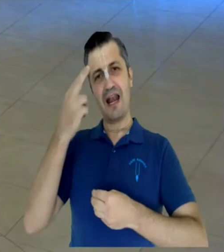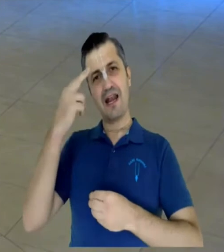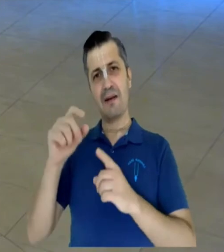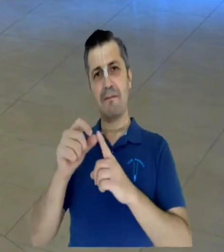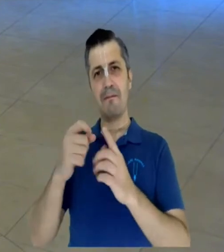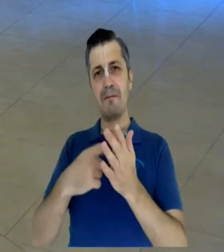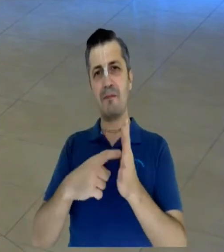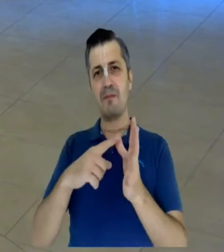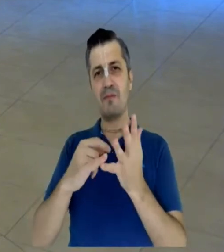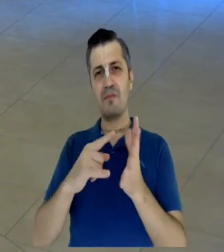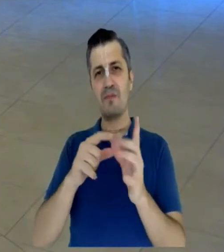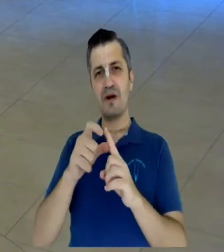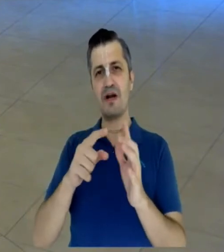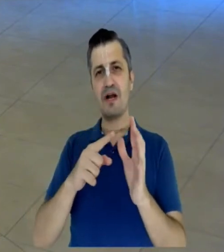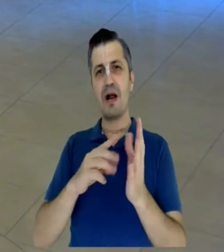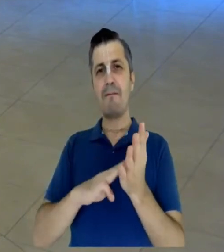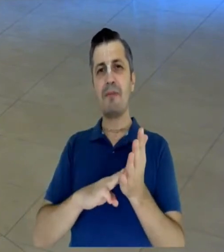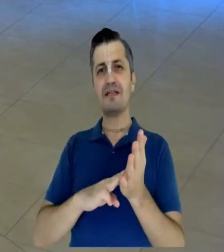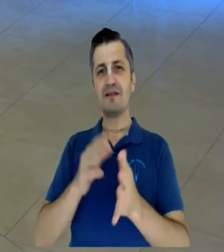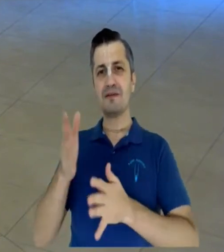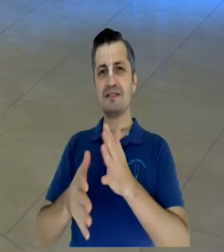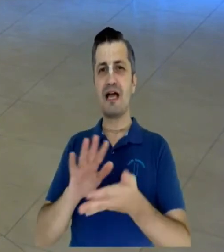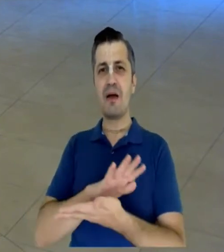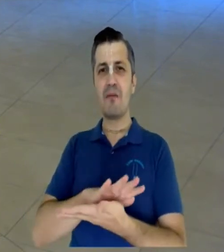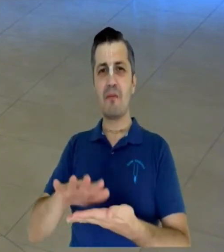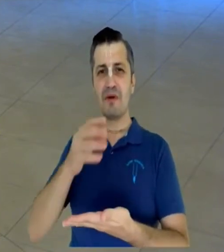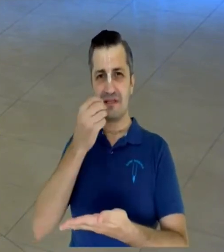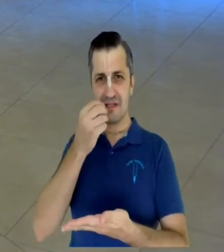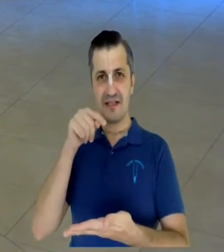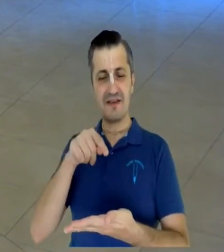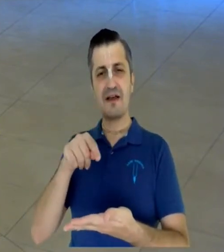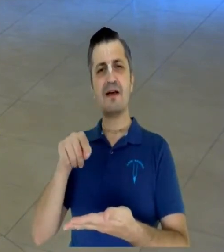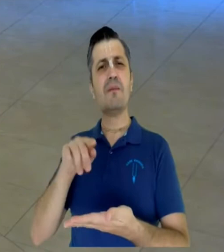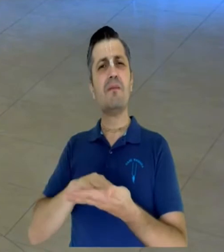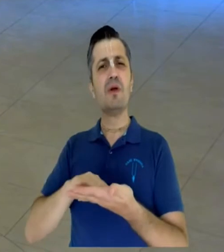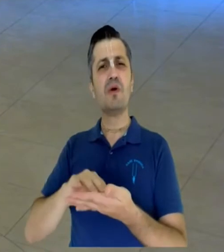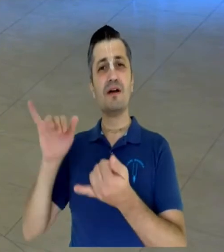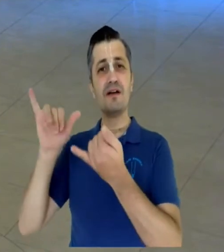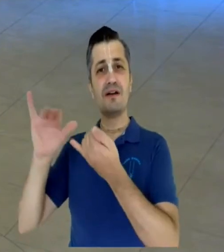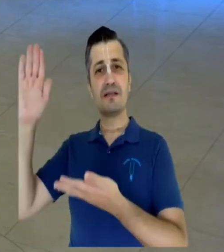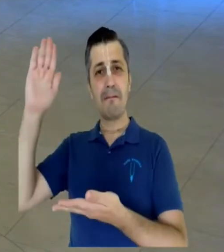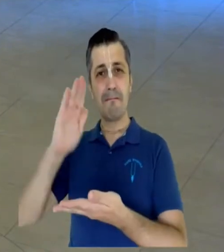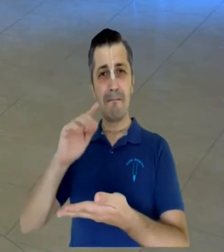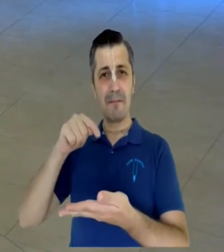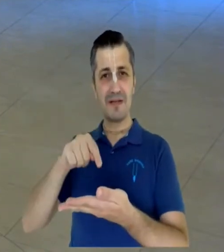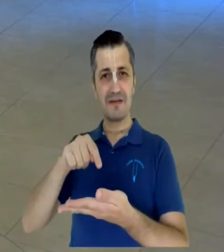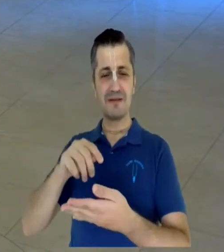mercy. So this is Krishna's mercy. And also in terms of abstaining from meat